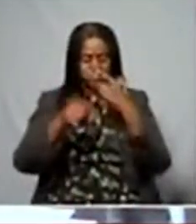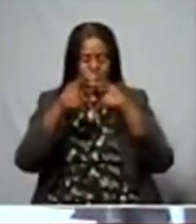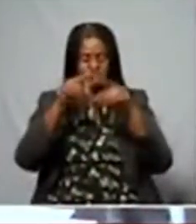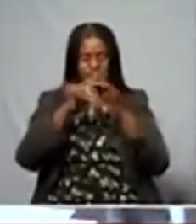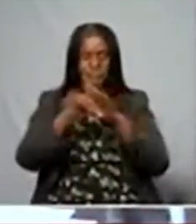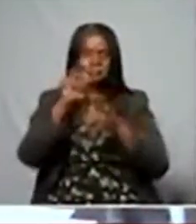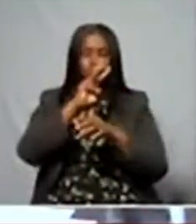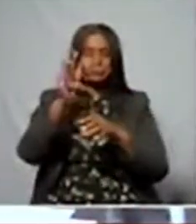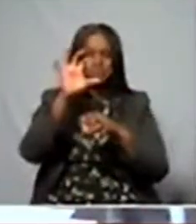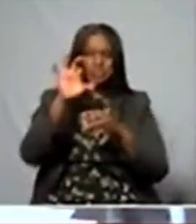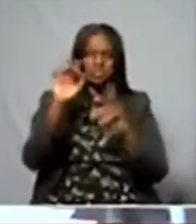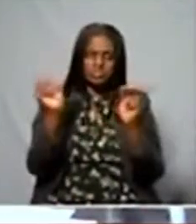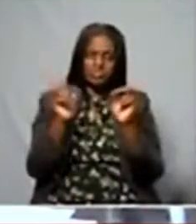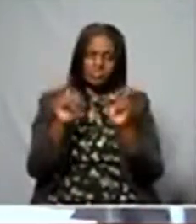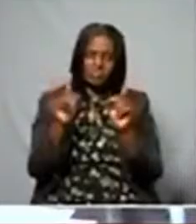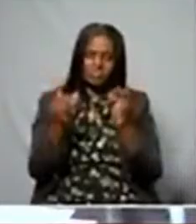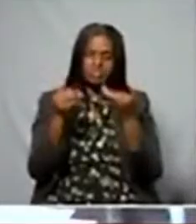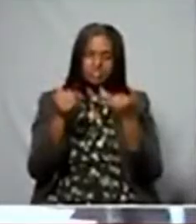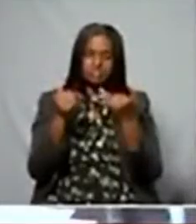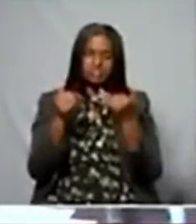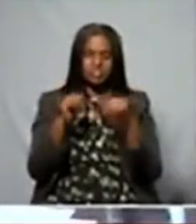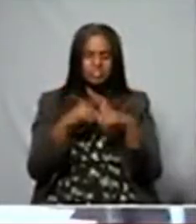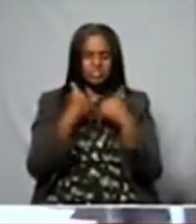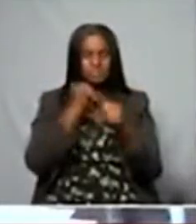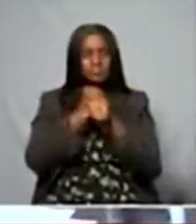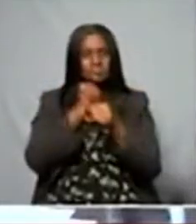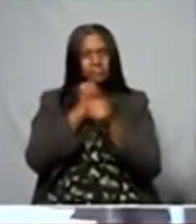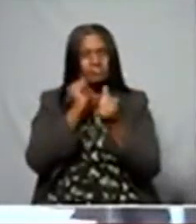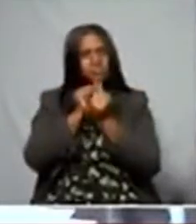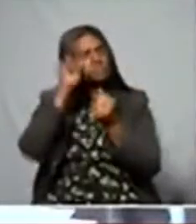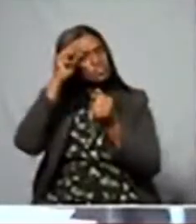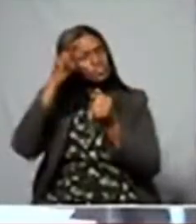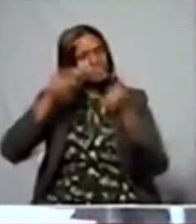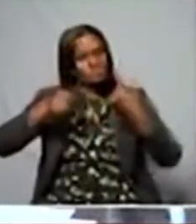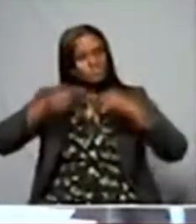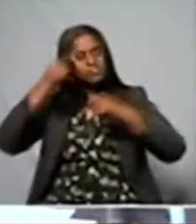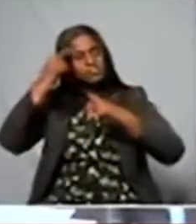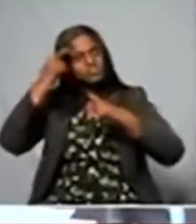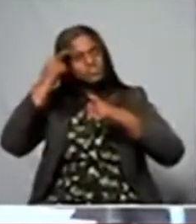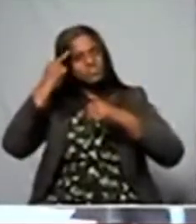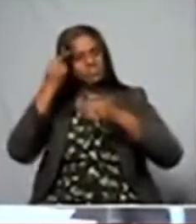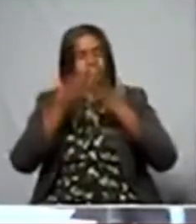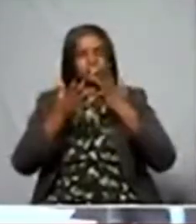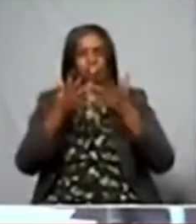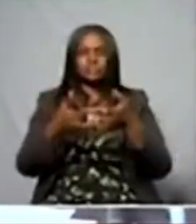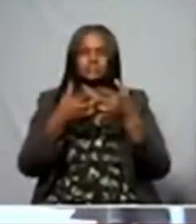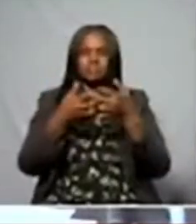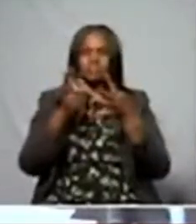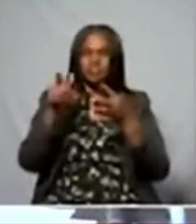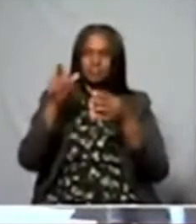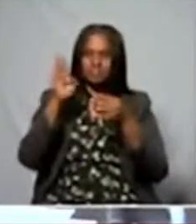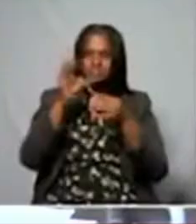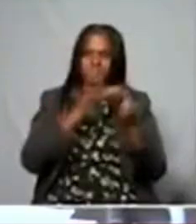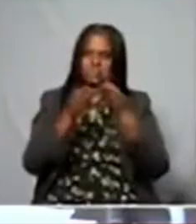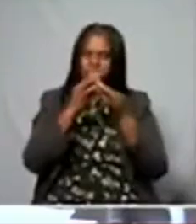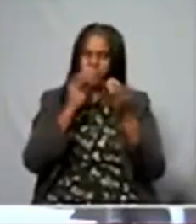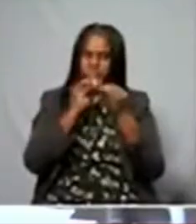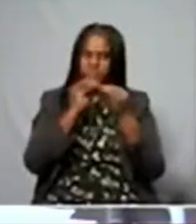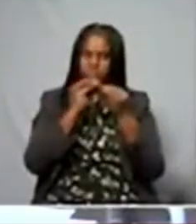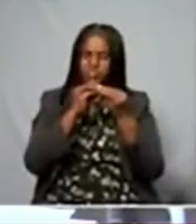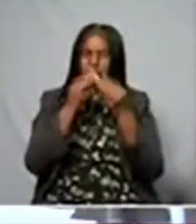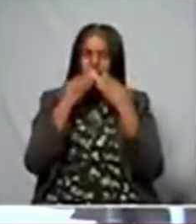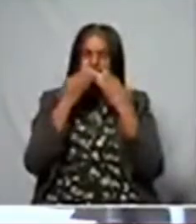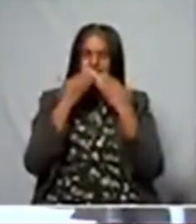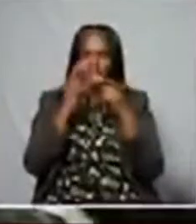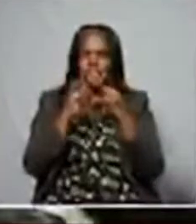Western Province, where we are working with the Ministry of Local Government, maybe Engineer Olanda will shed more light on that one. Thank you,